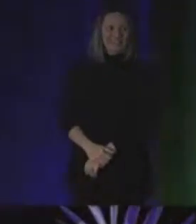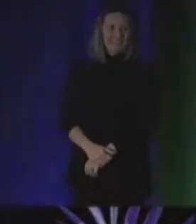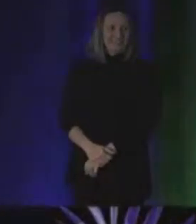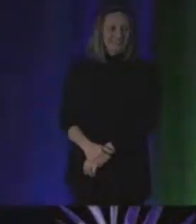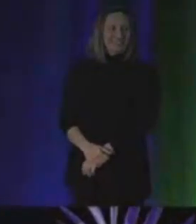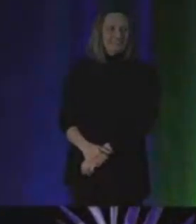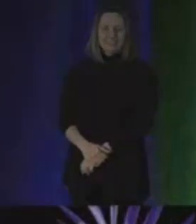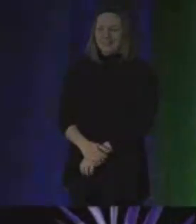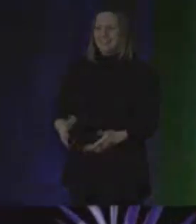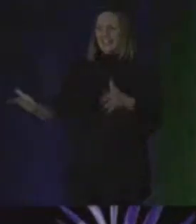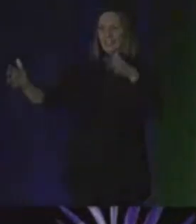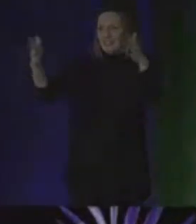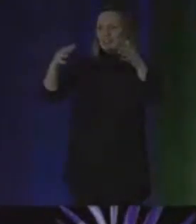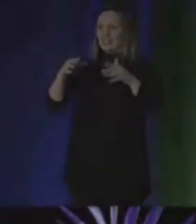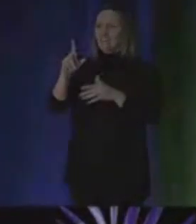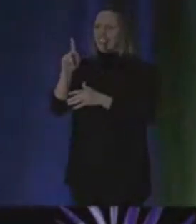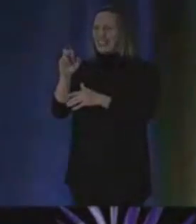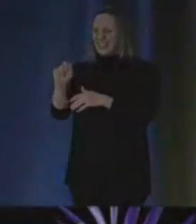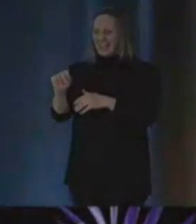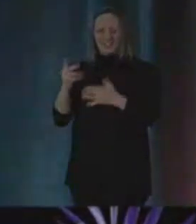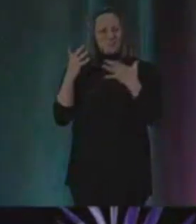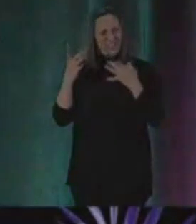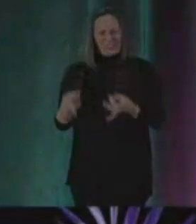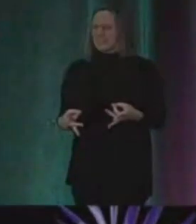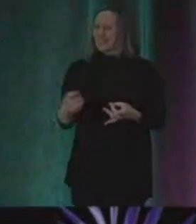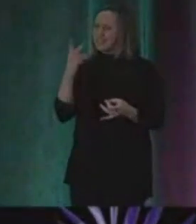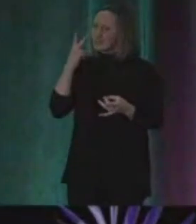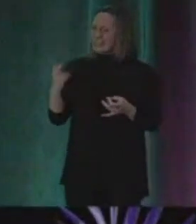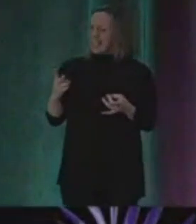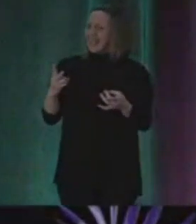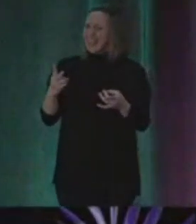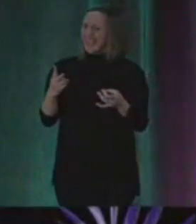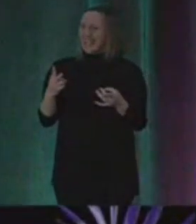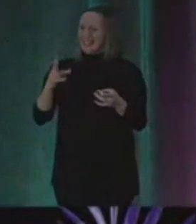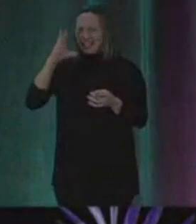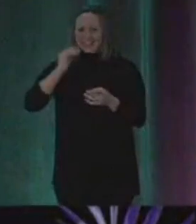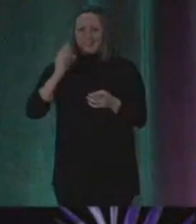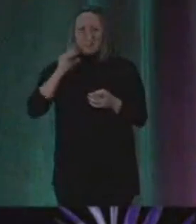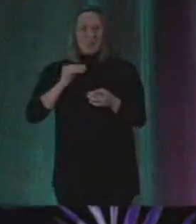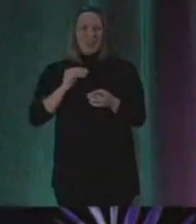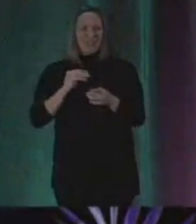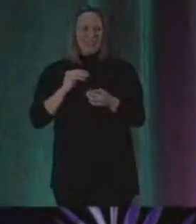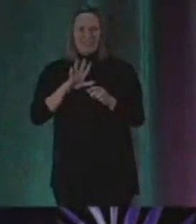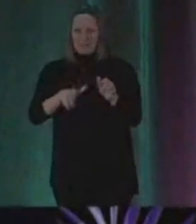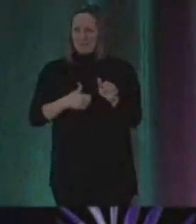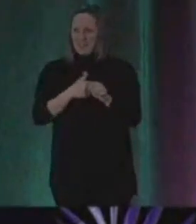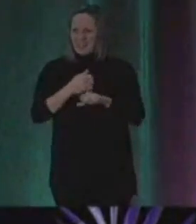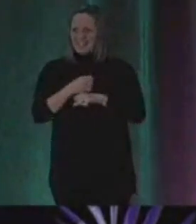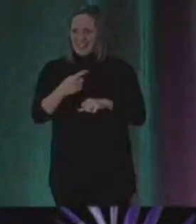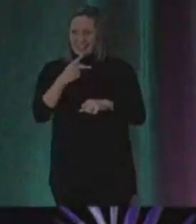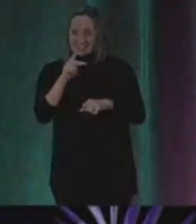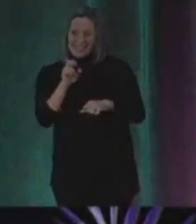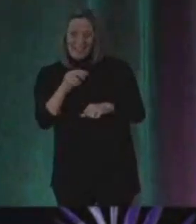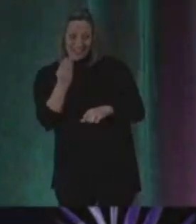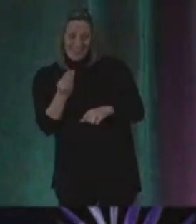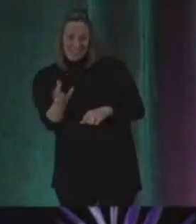Let's give it up for Ken. It's always so interesting seeing the experience behind the stage. Ken, can I tell them?